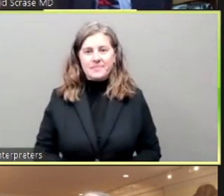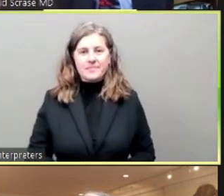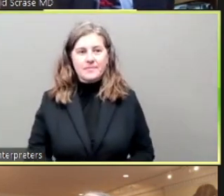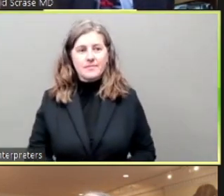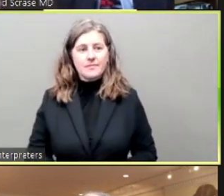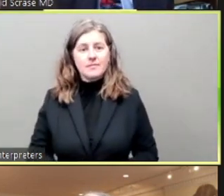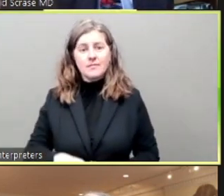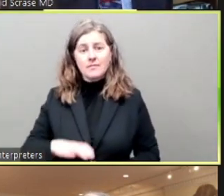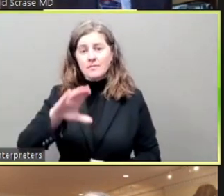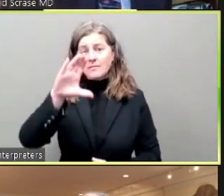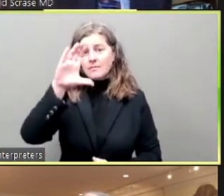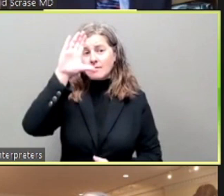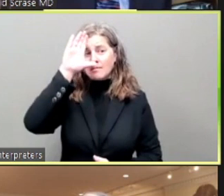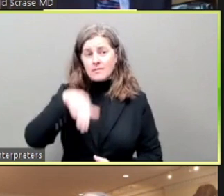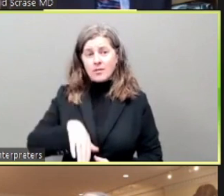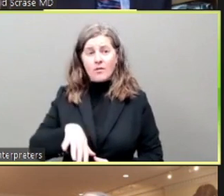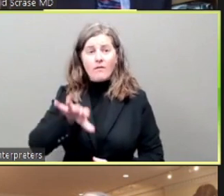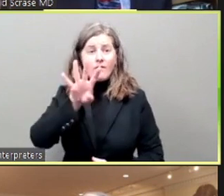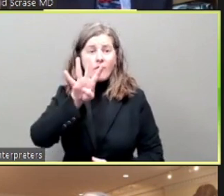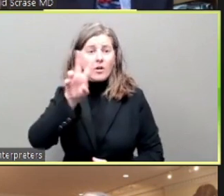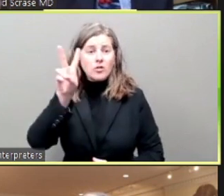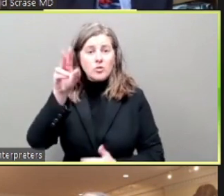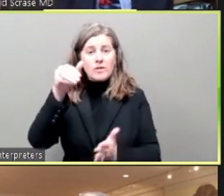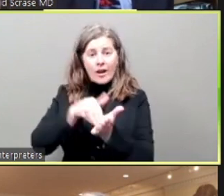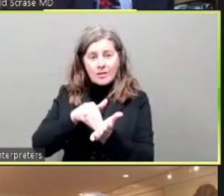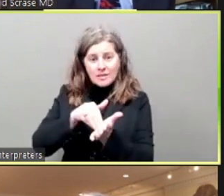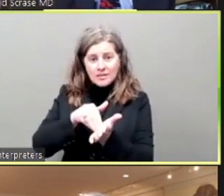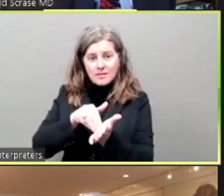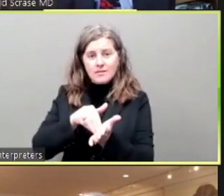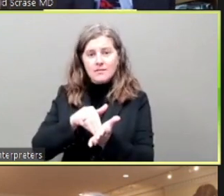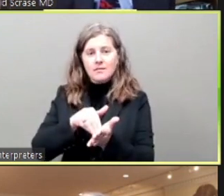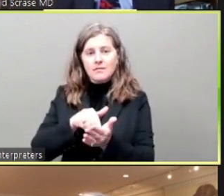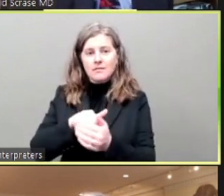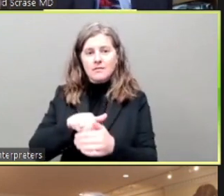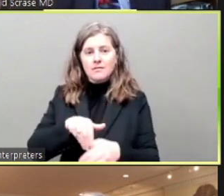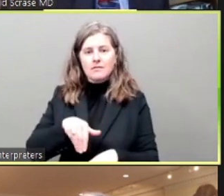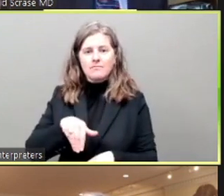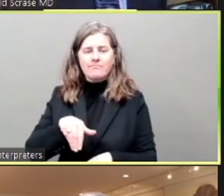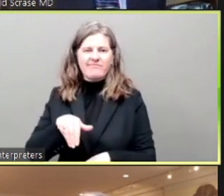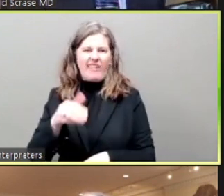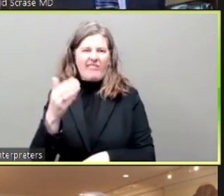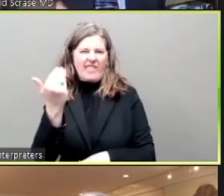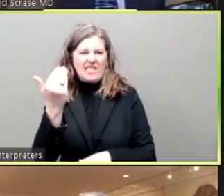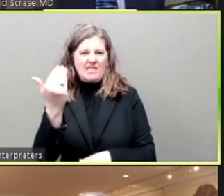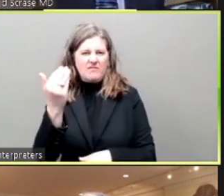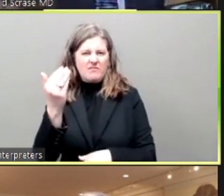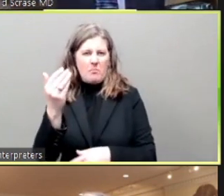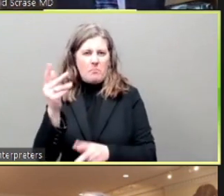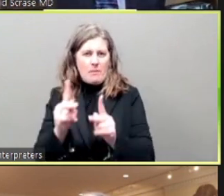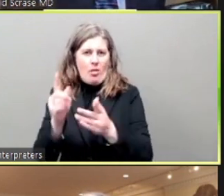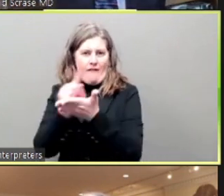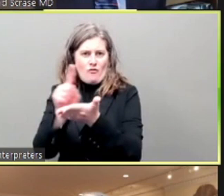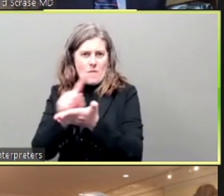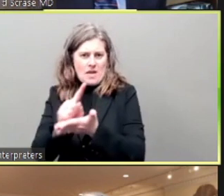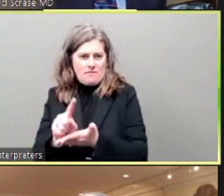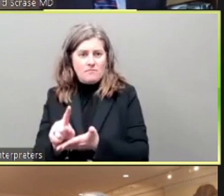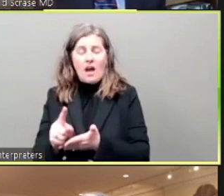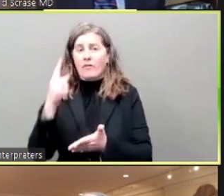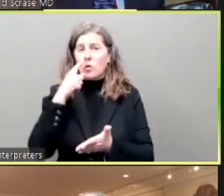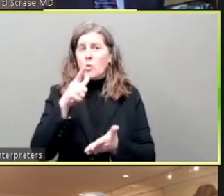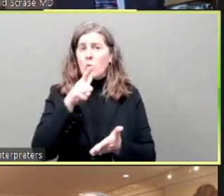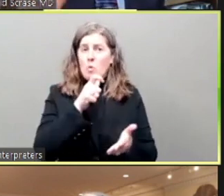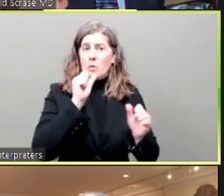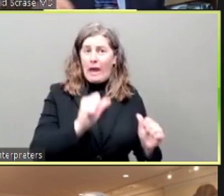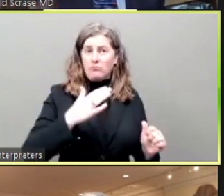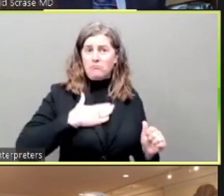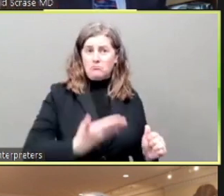do 42,015 fully vaccinated people per week? So I've shown you the eligible